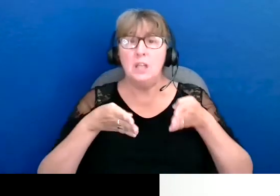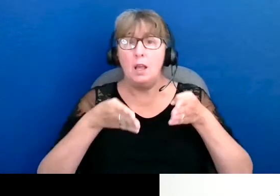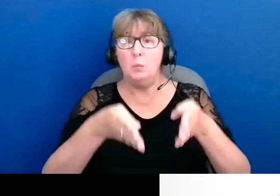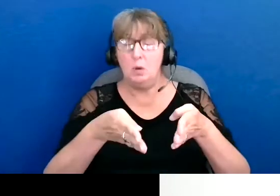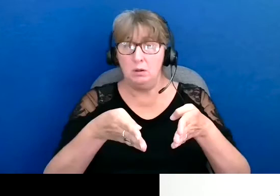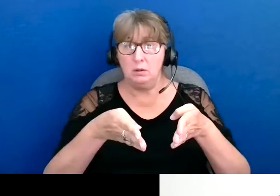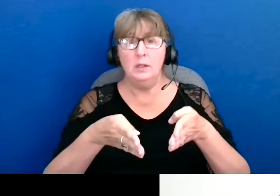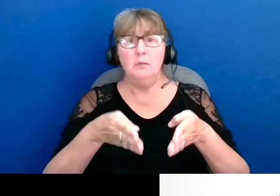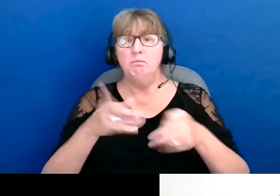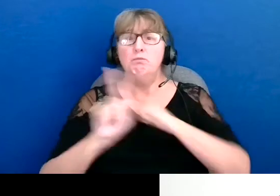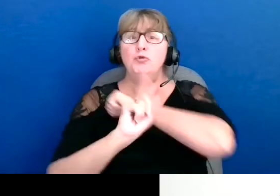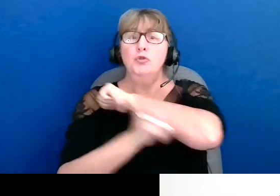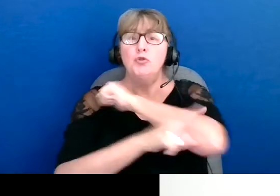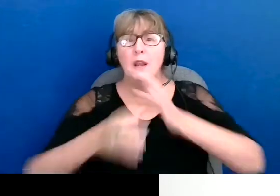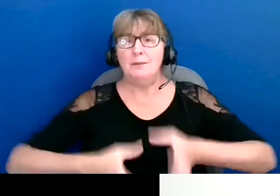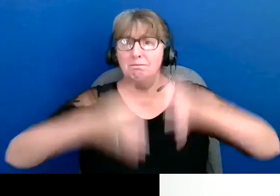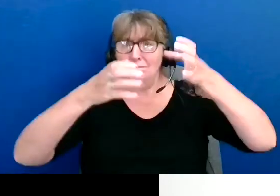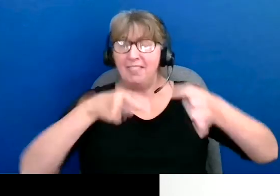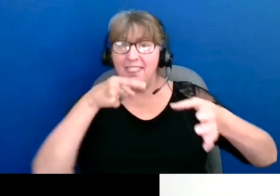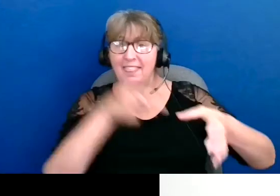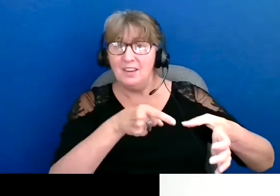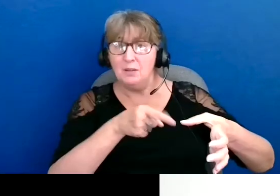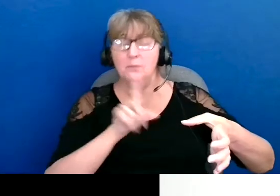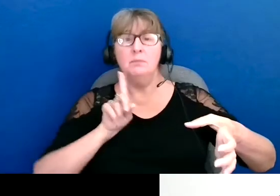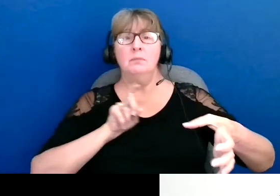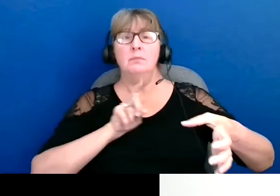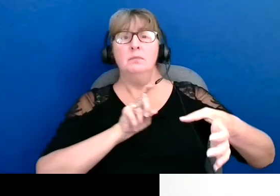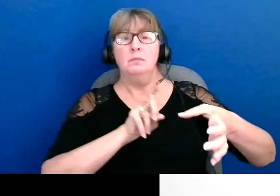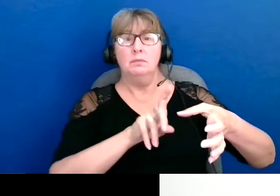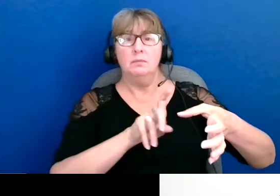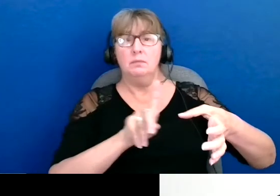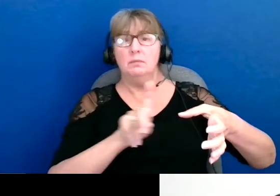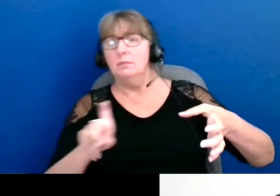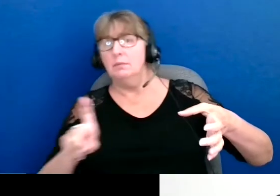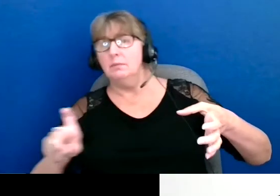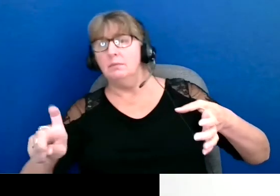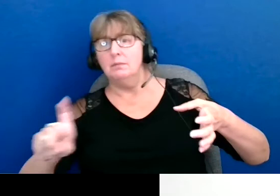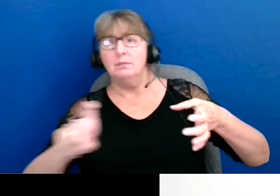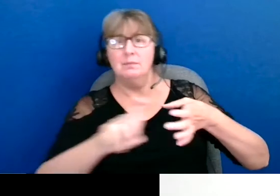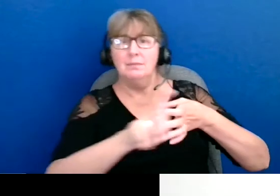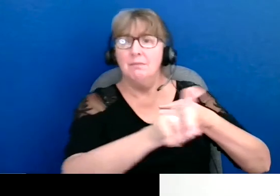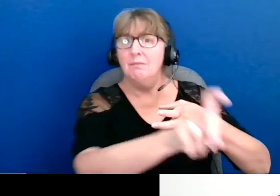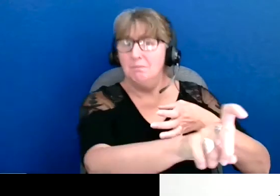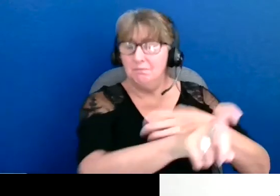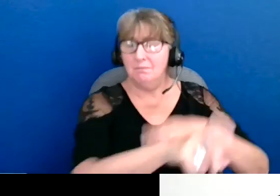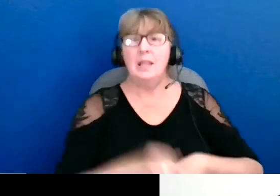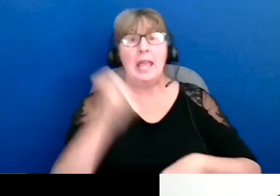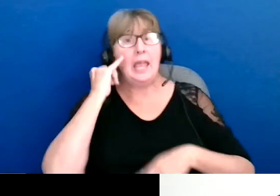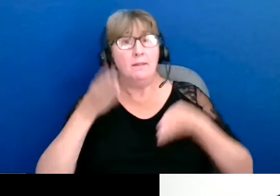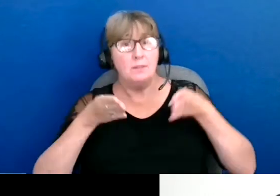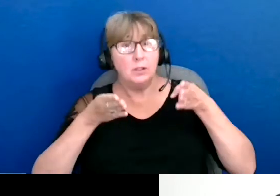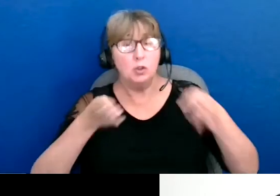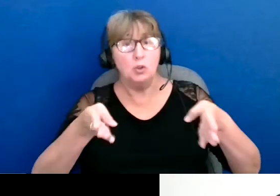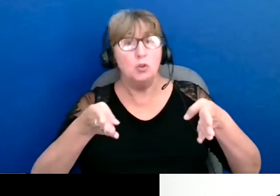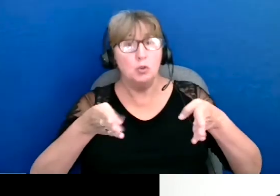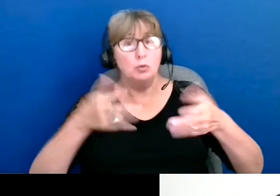in the middle of the sidewalk, he'll guide around the garbage can. If we cross the street and a car comes, he'll